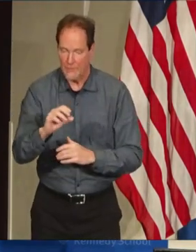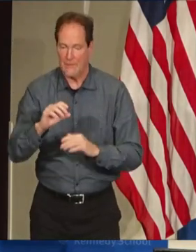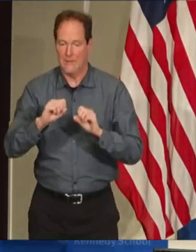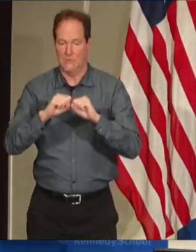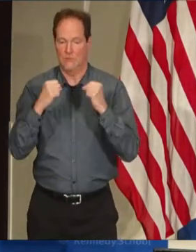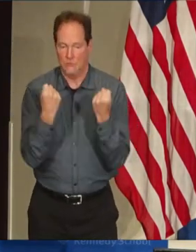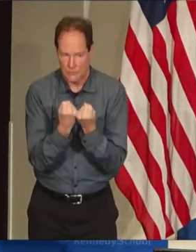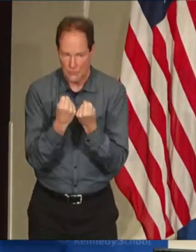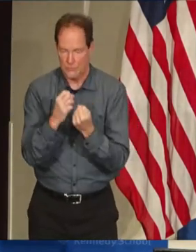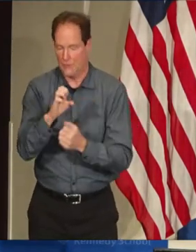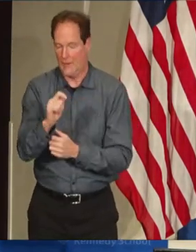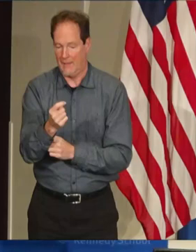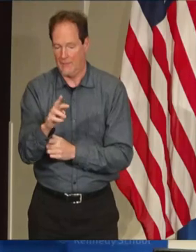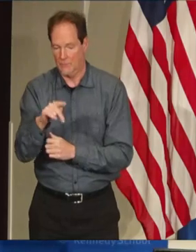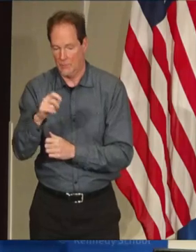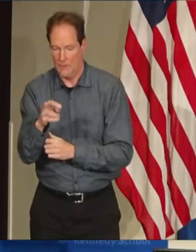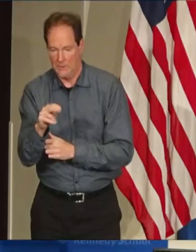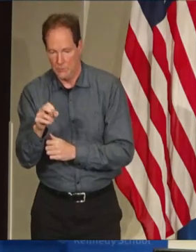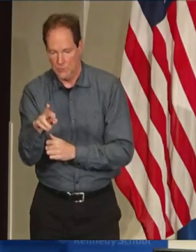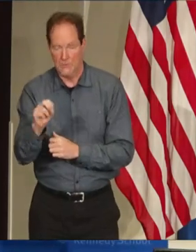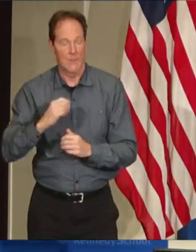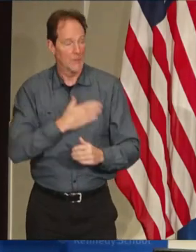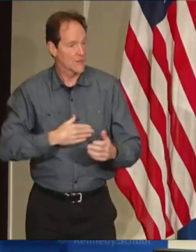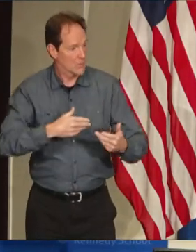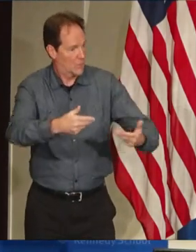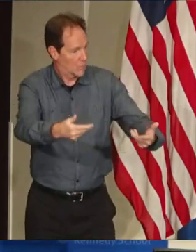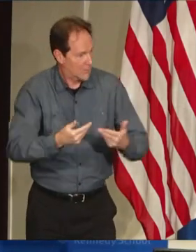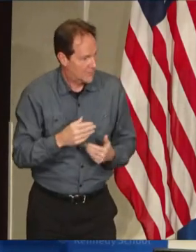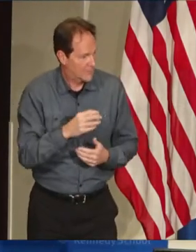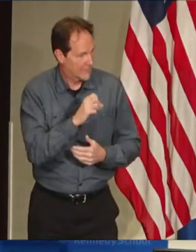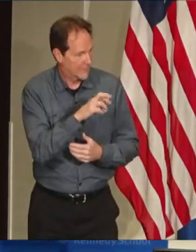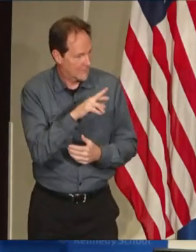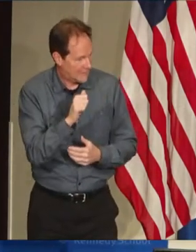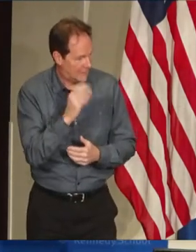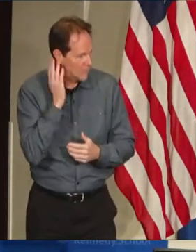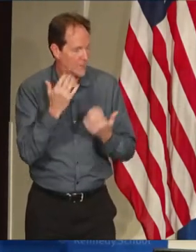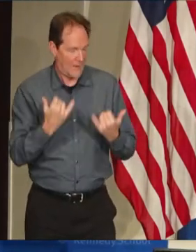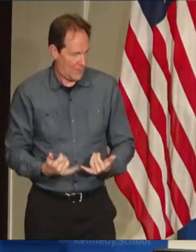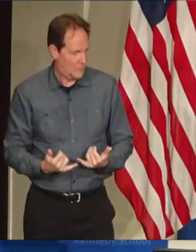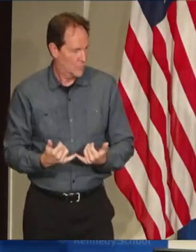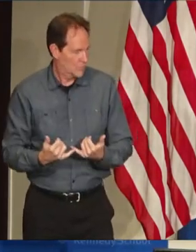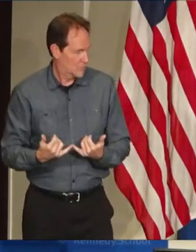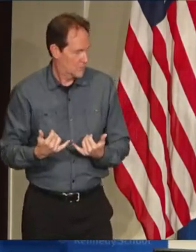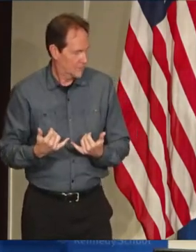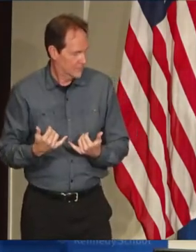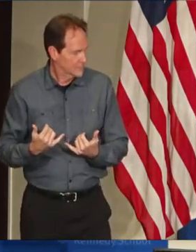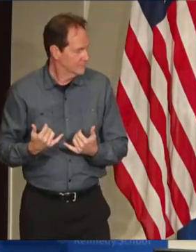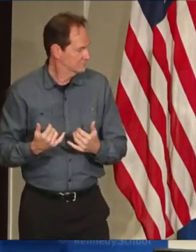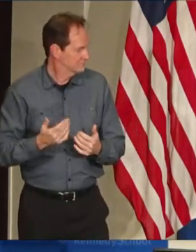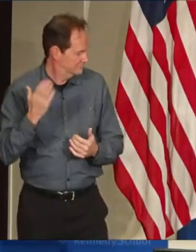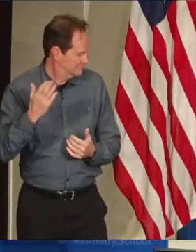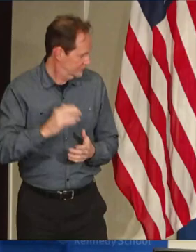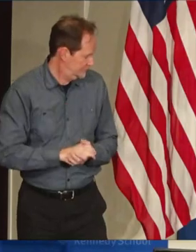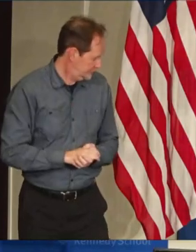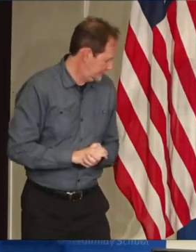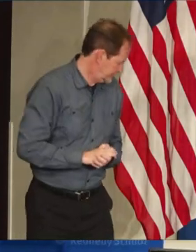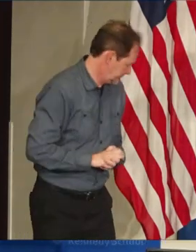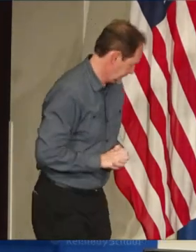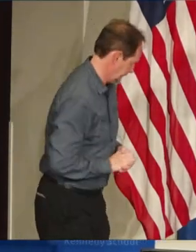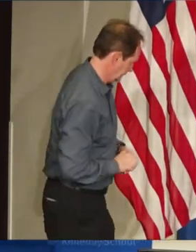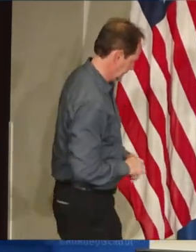entrepreneurs. So please join me in welcoming Sarah, who will give now our formal introduction.